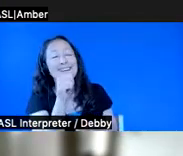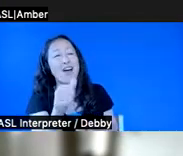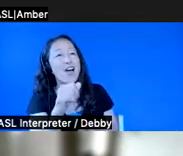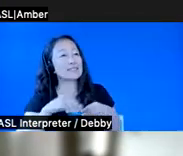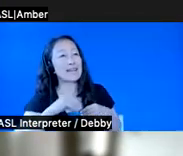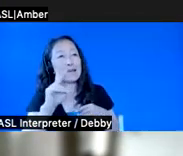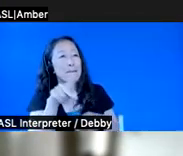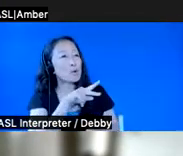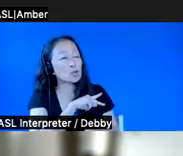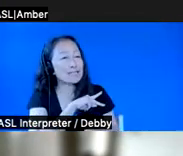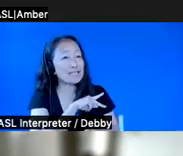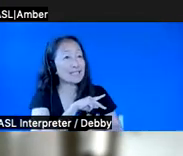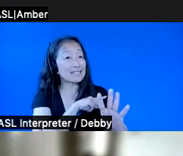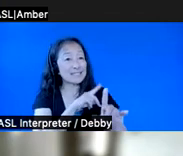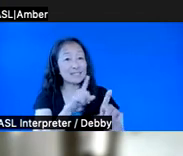come up for them. And